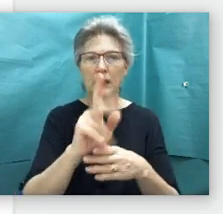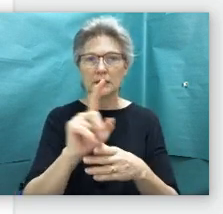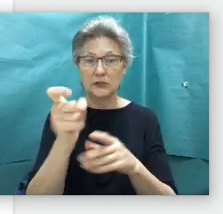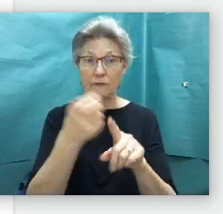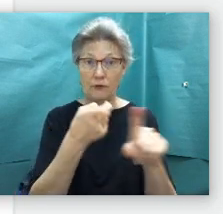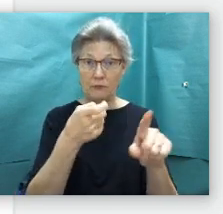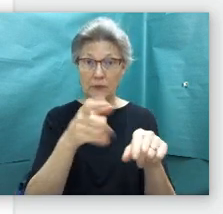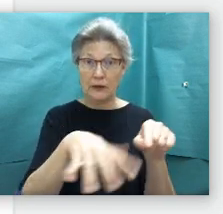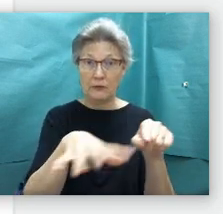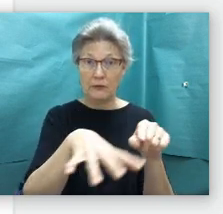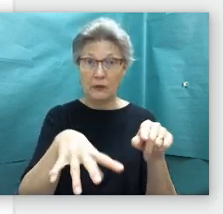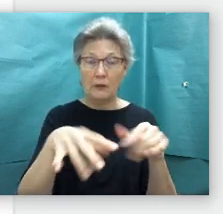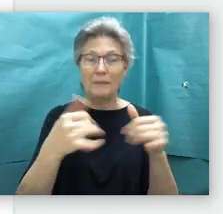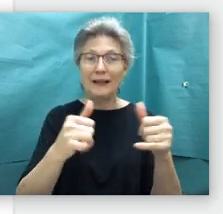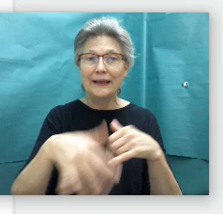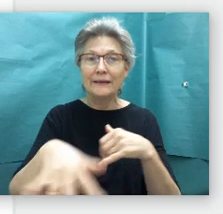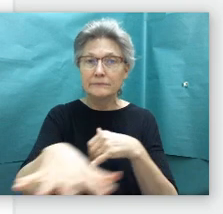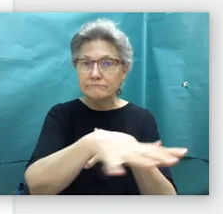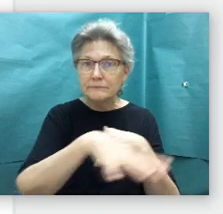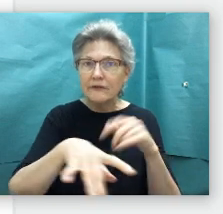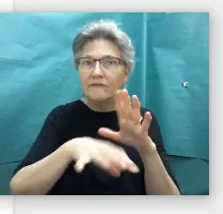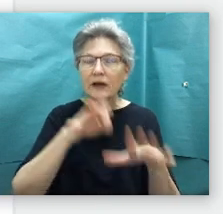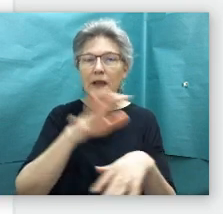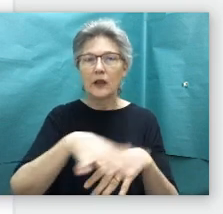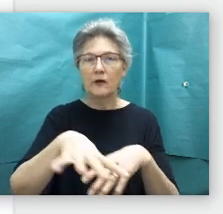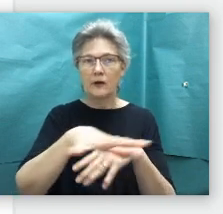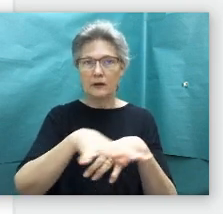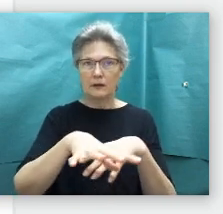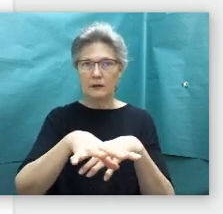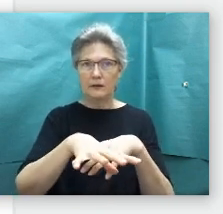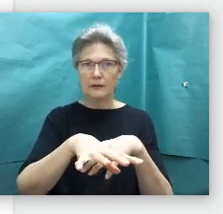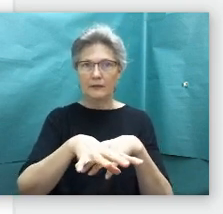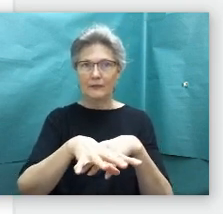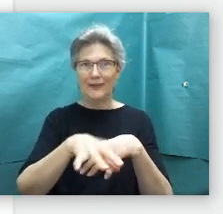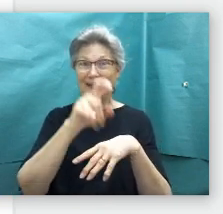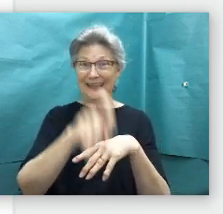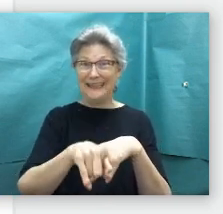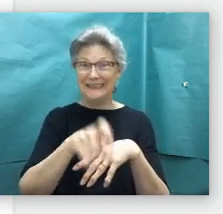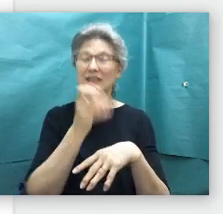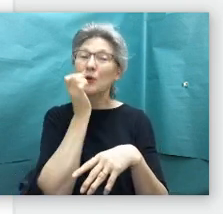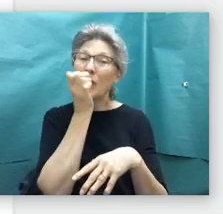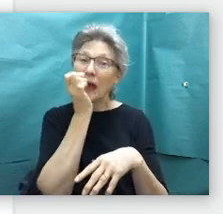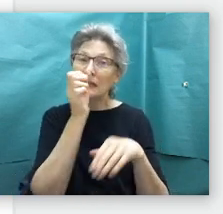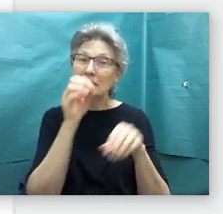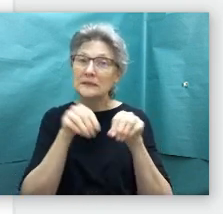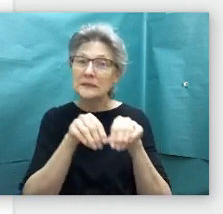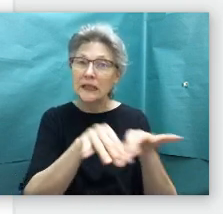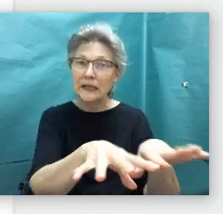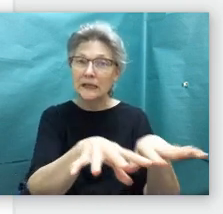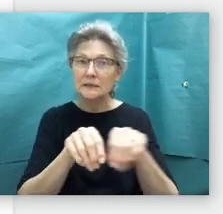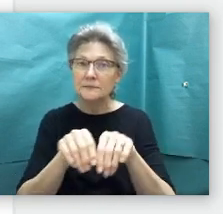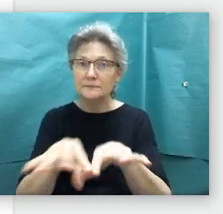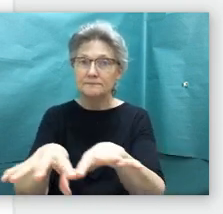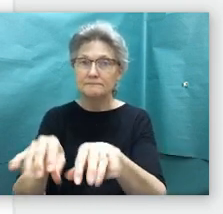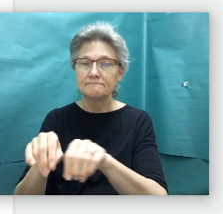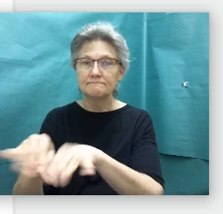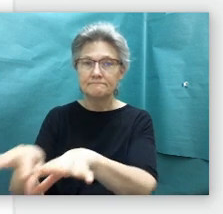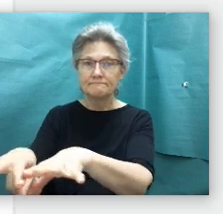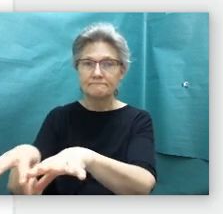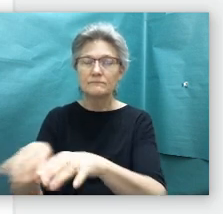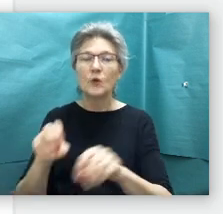the area of the playground to find the area that gets grass. Let's get started.